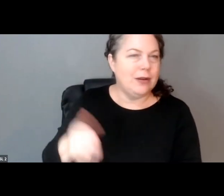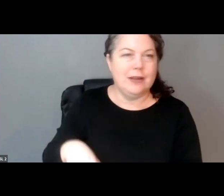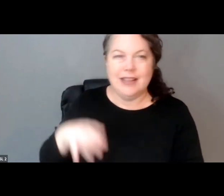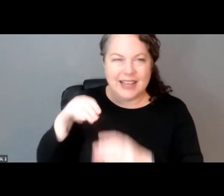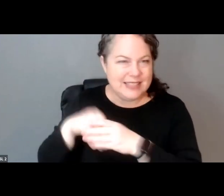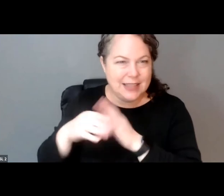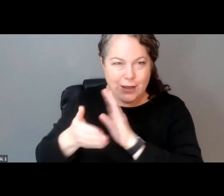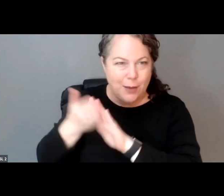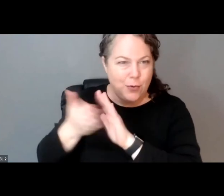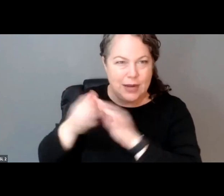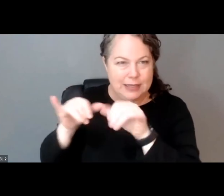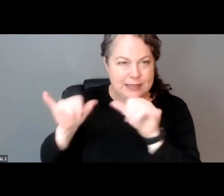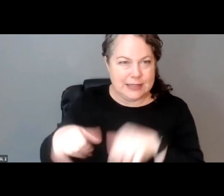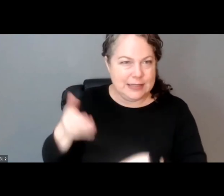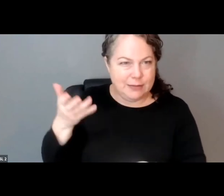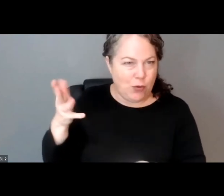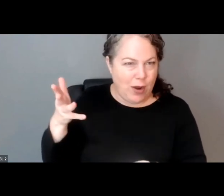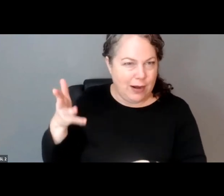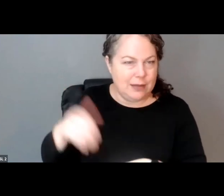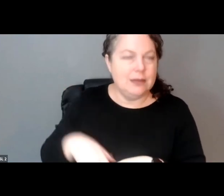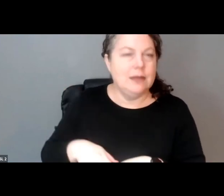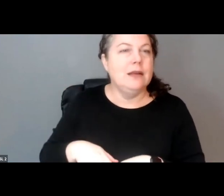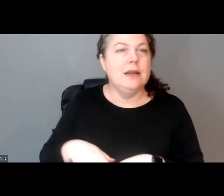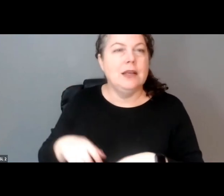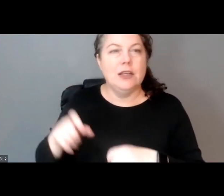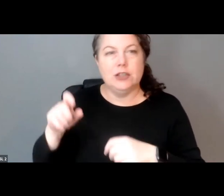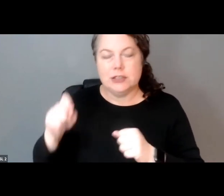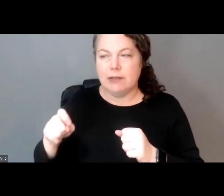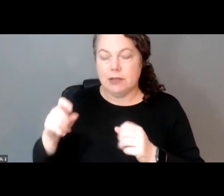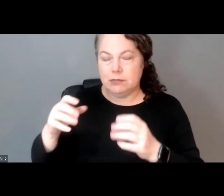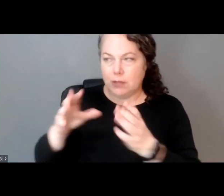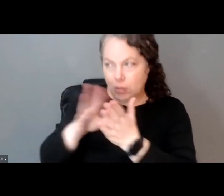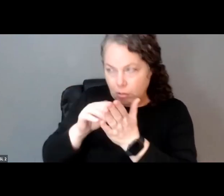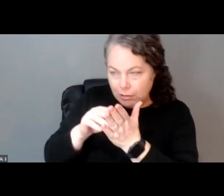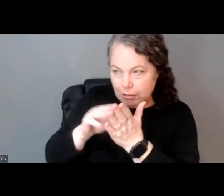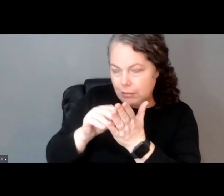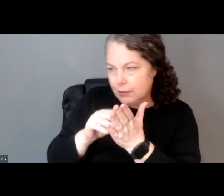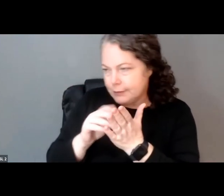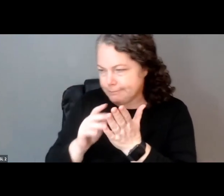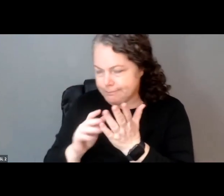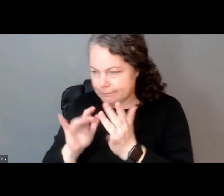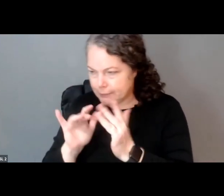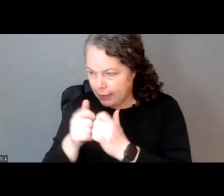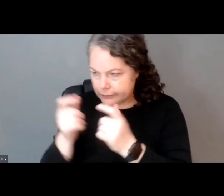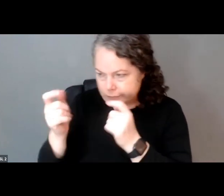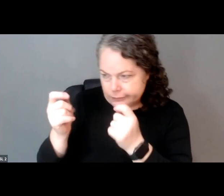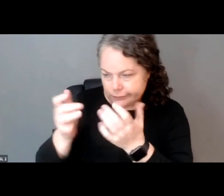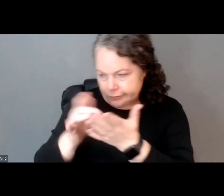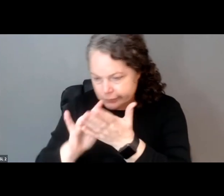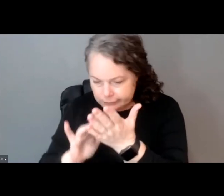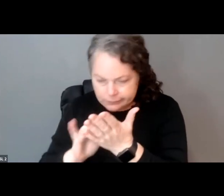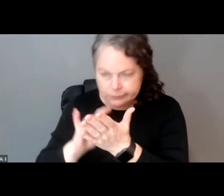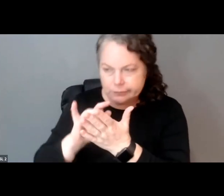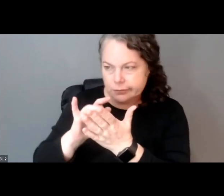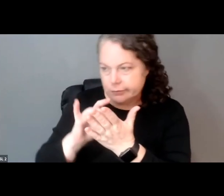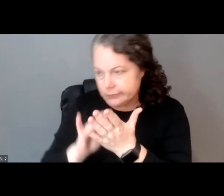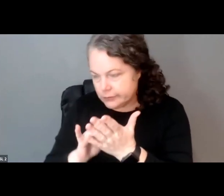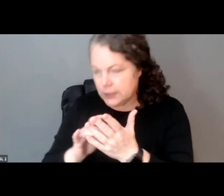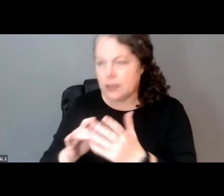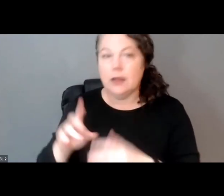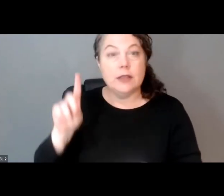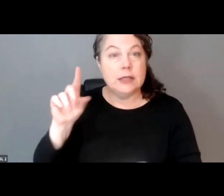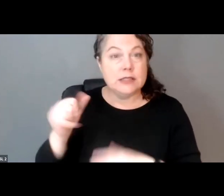the operating system. It just takes some education on the part of the disability rights